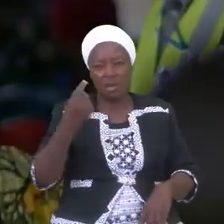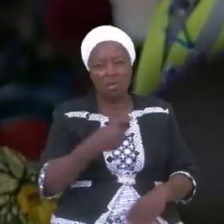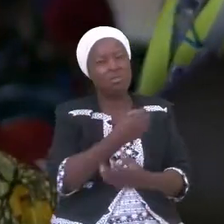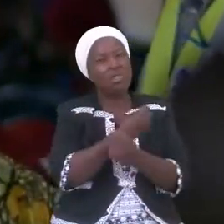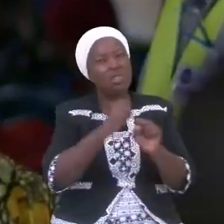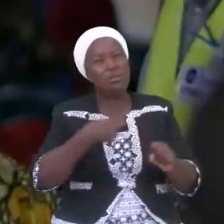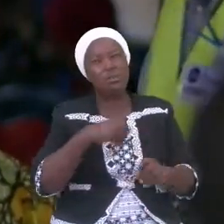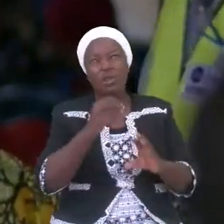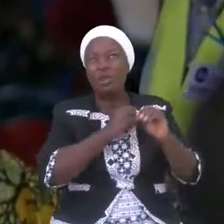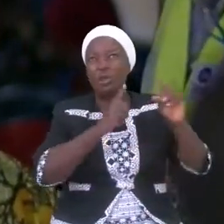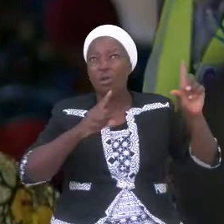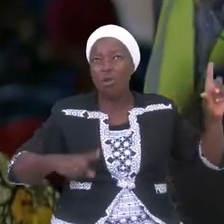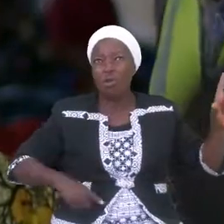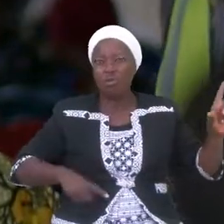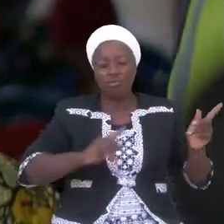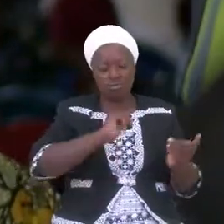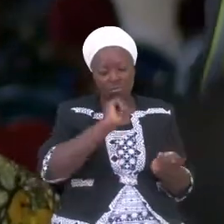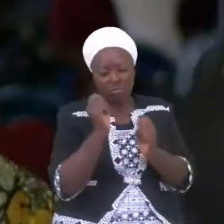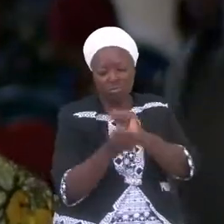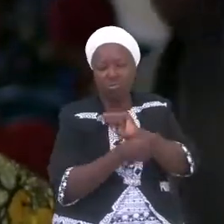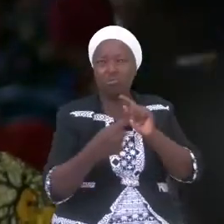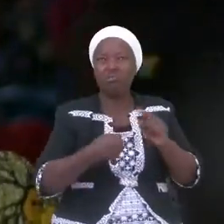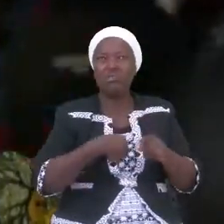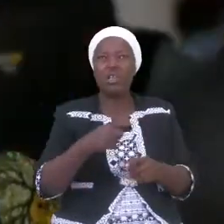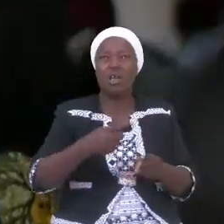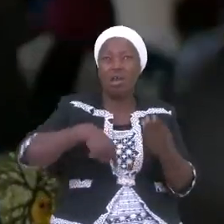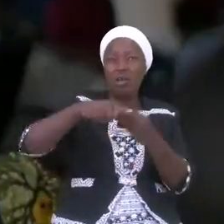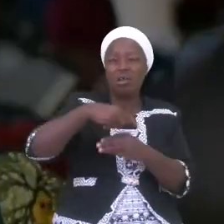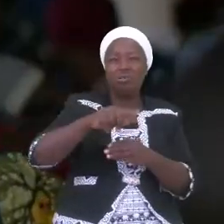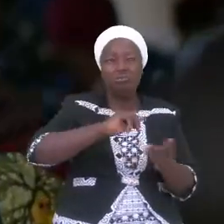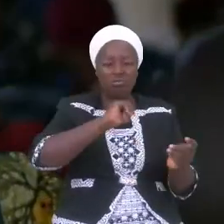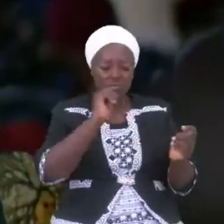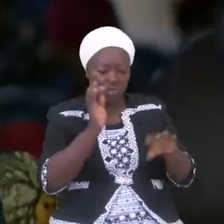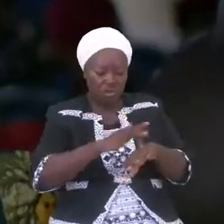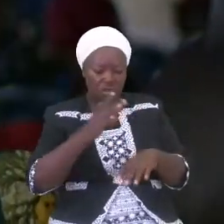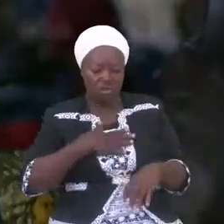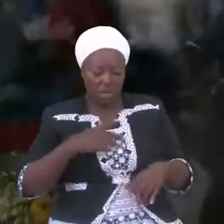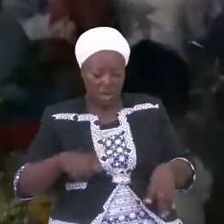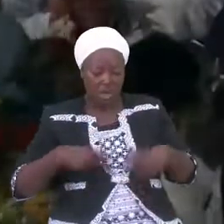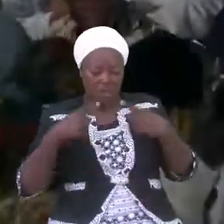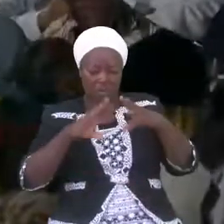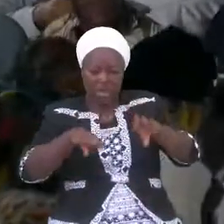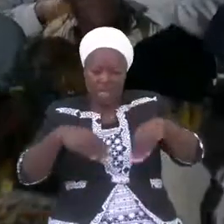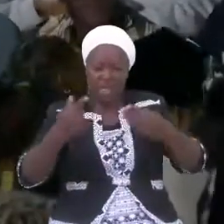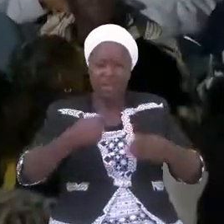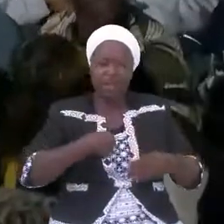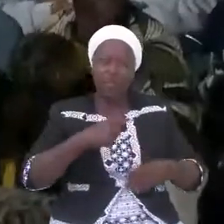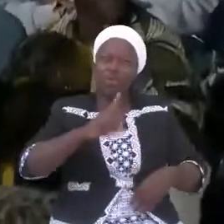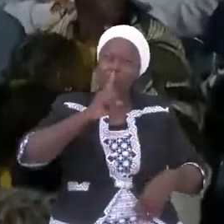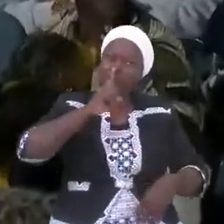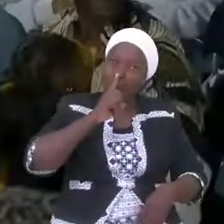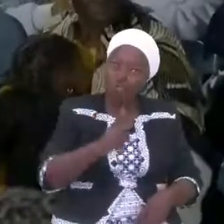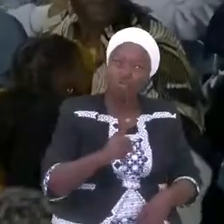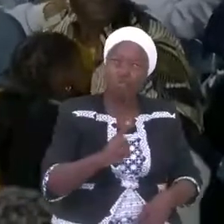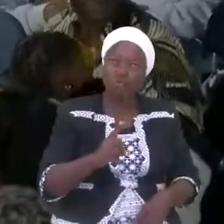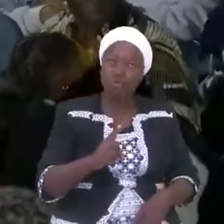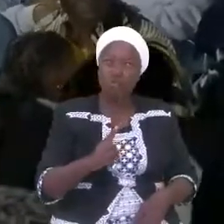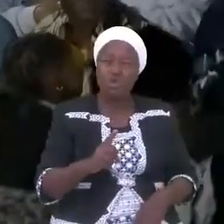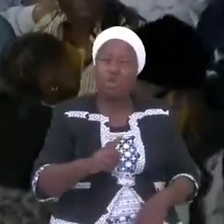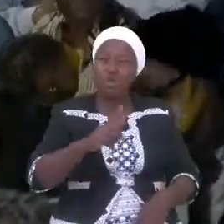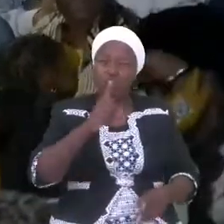Lord. Turn me around. Touch my life. Grant me definite,